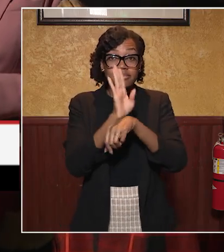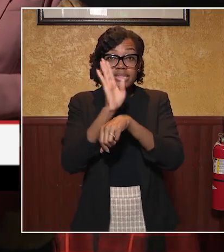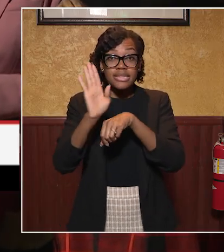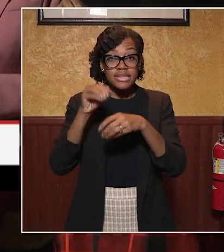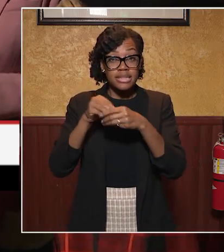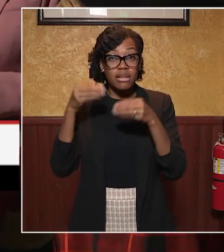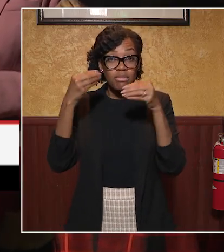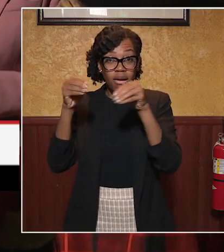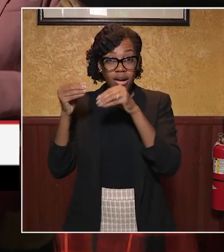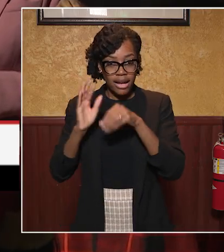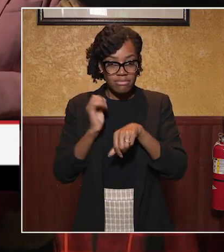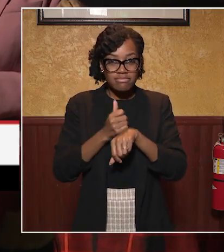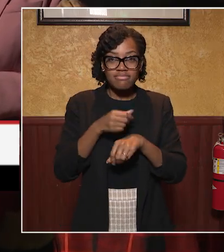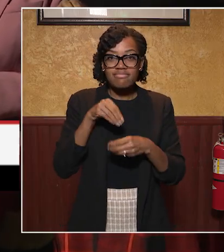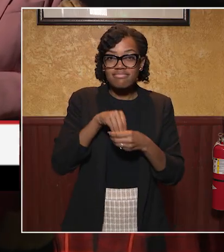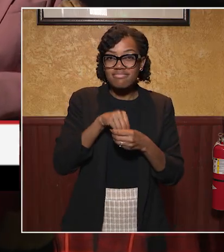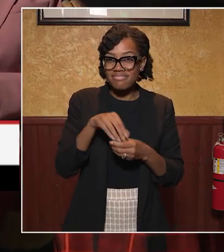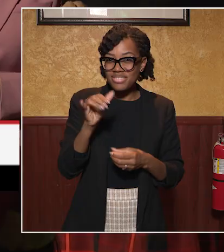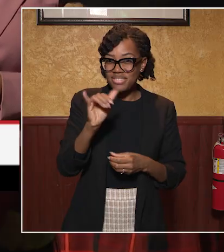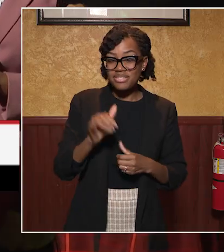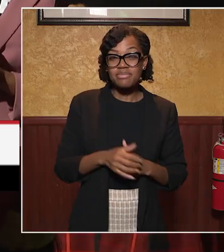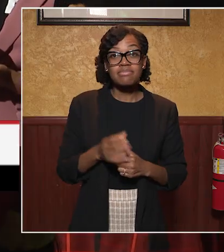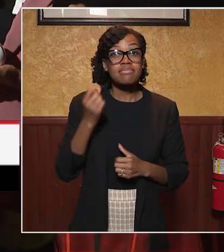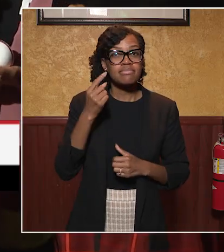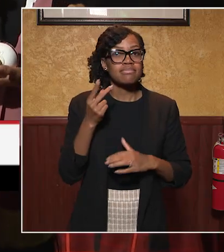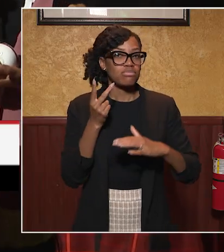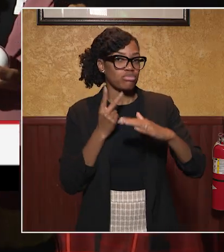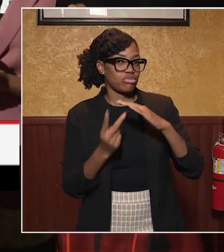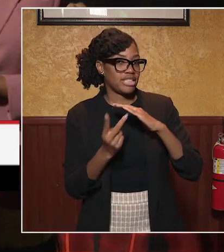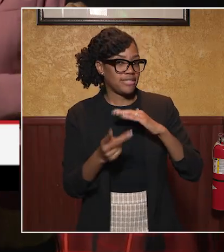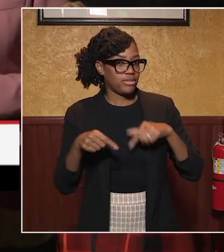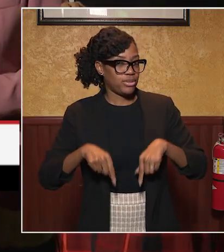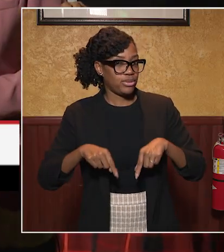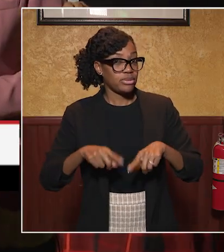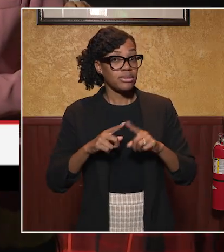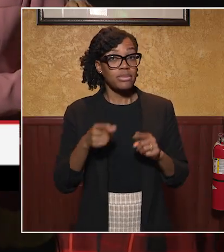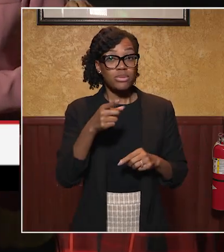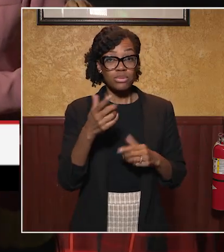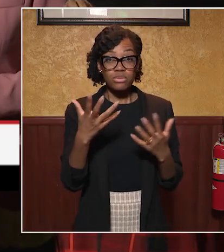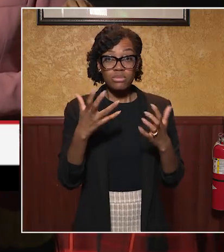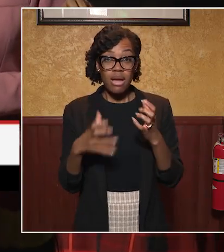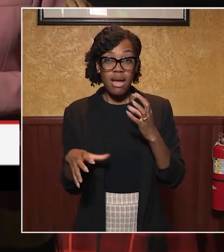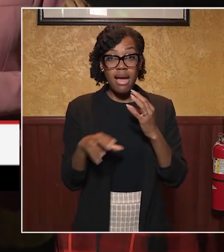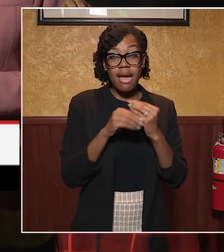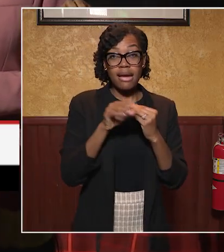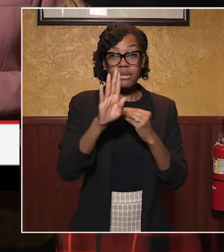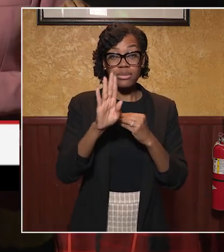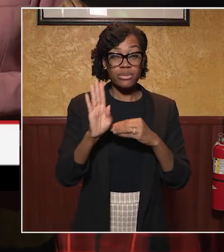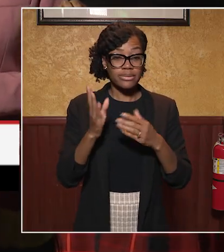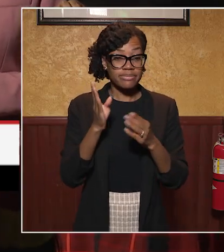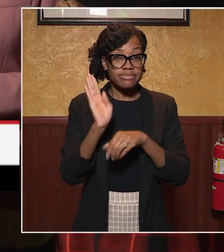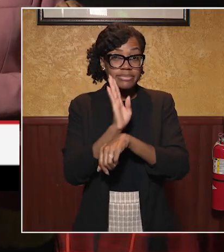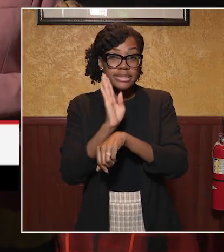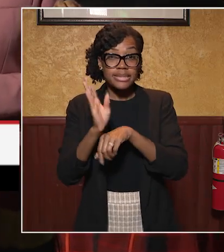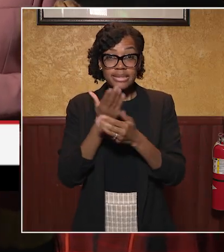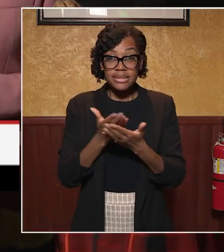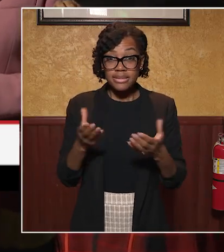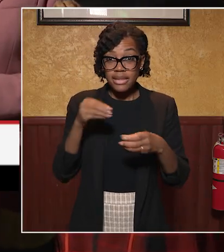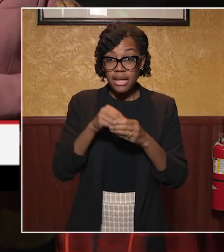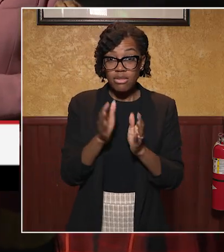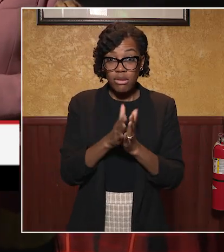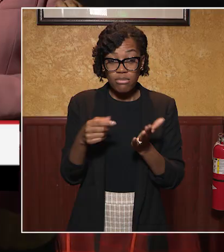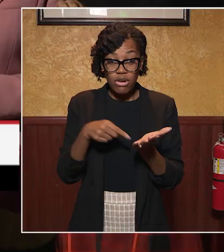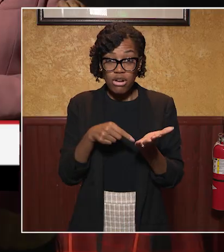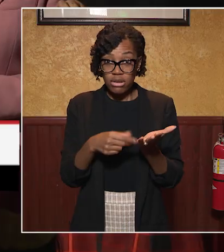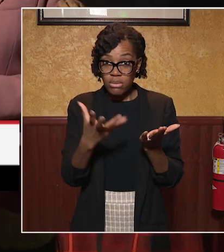you can experience. And it's not too late. This is a preview run. If you're interested in putting an ad in this book, let us know and we'll make sure we get that in there. This